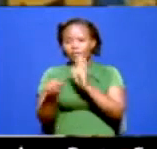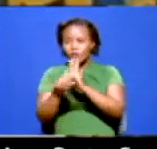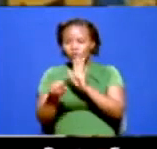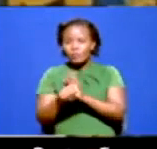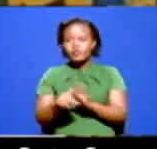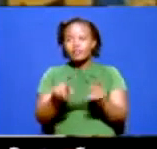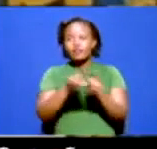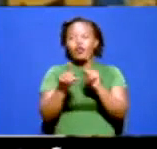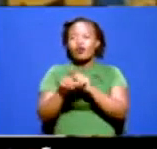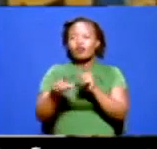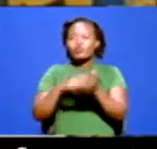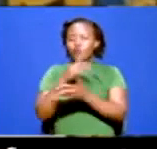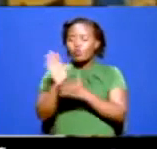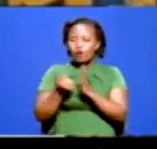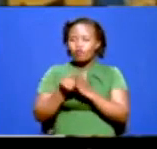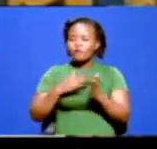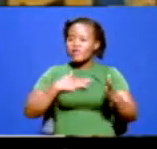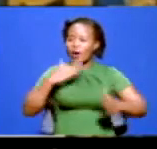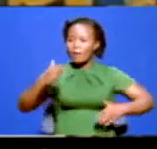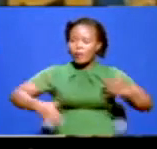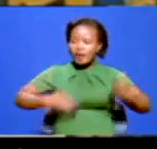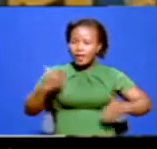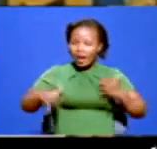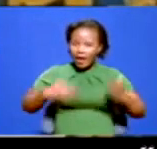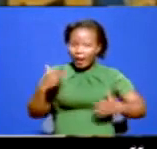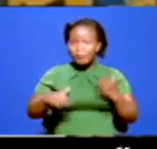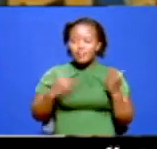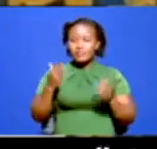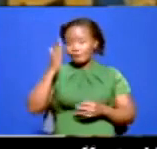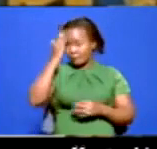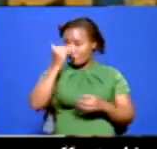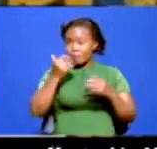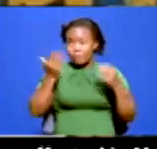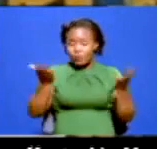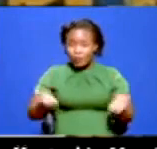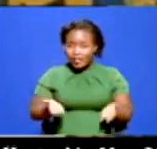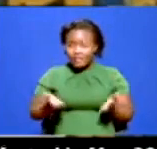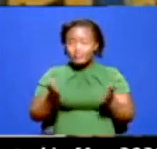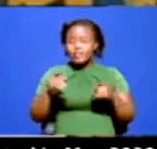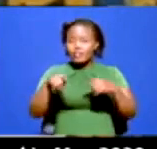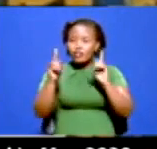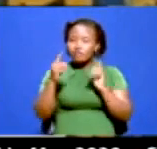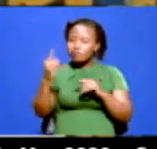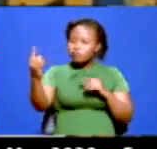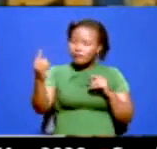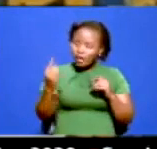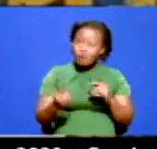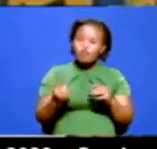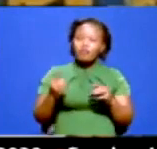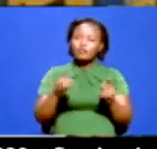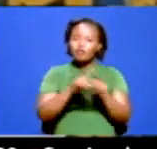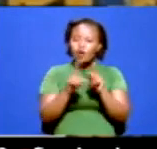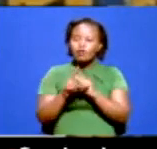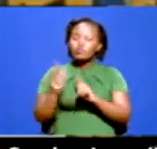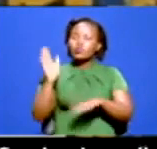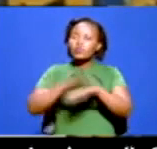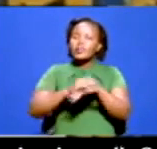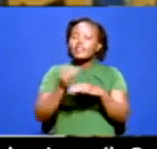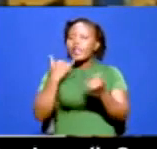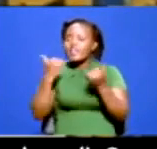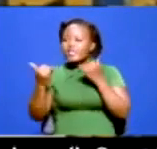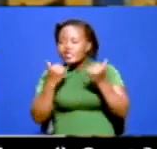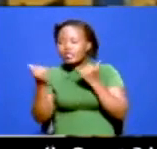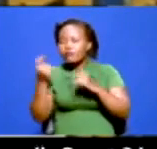Asante sana kwa hapa na KBC. I'm very grateful that you could come over to get an interview from the CDF.